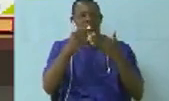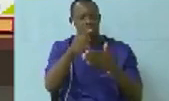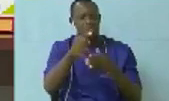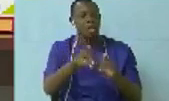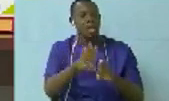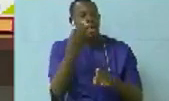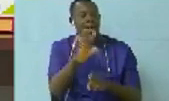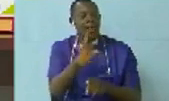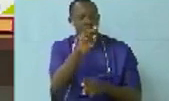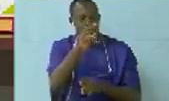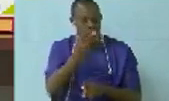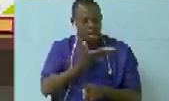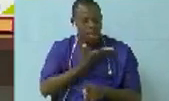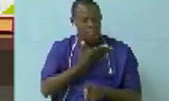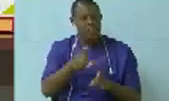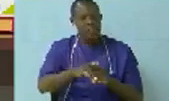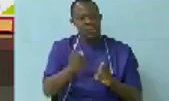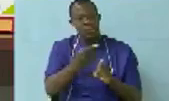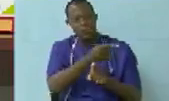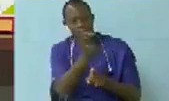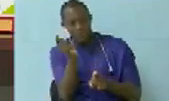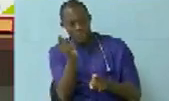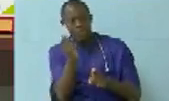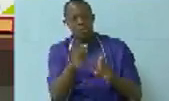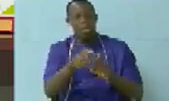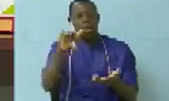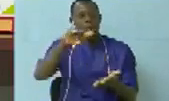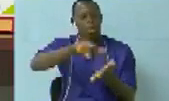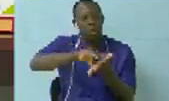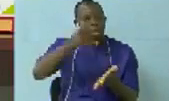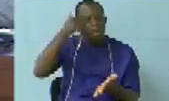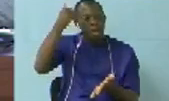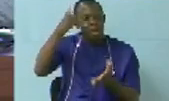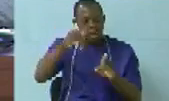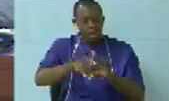If you can get those printouts.